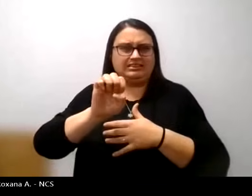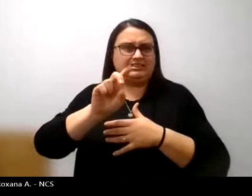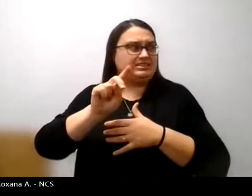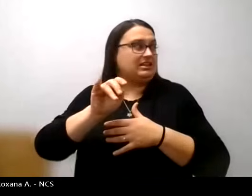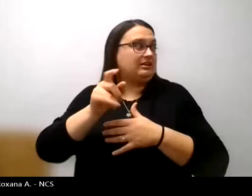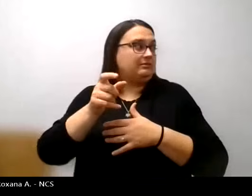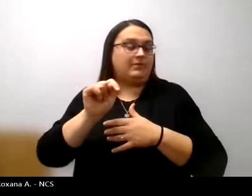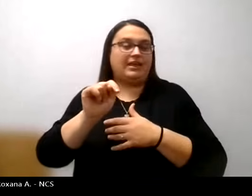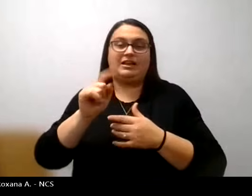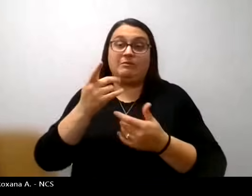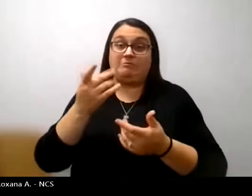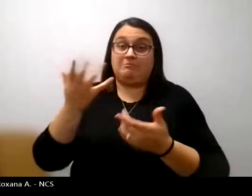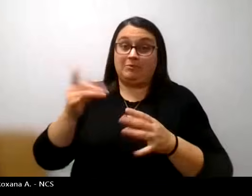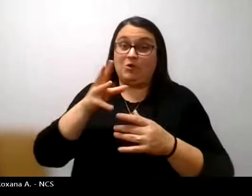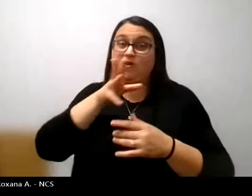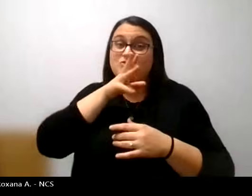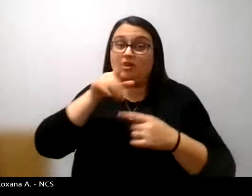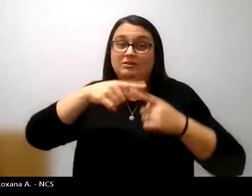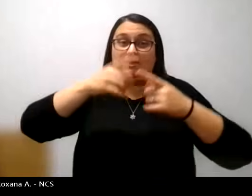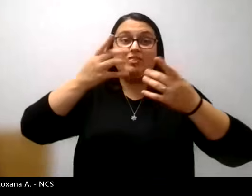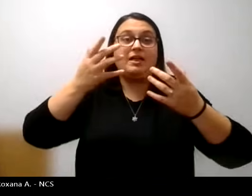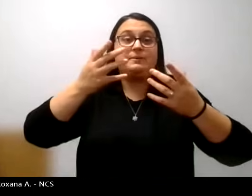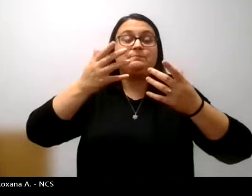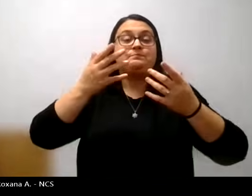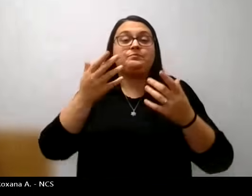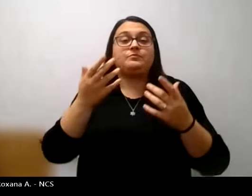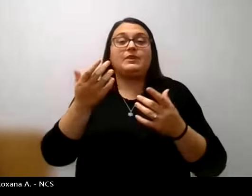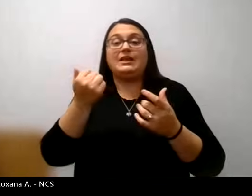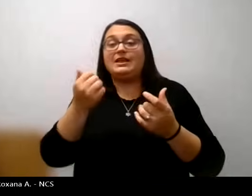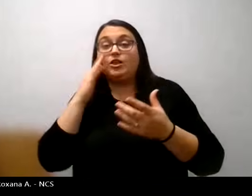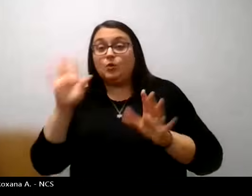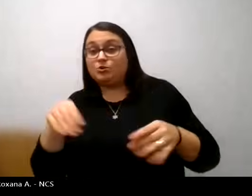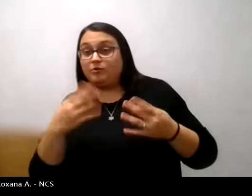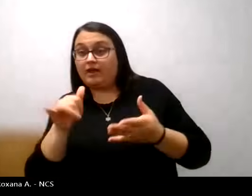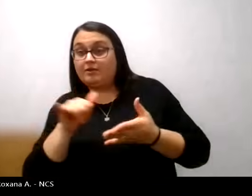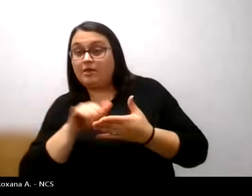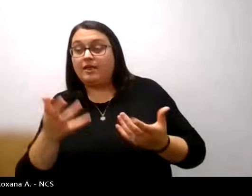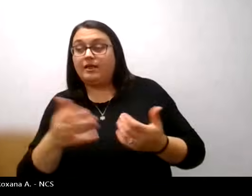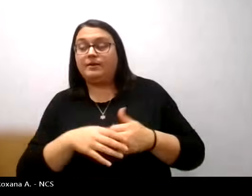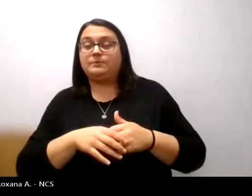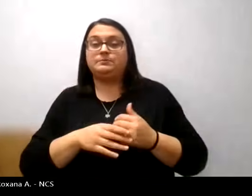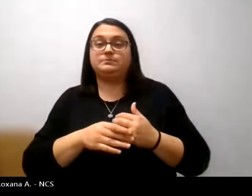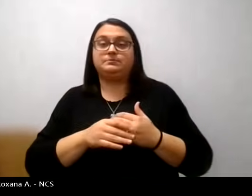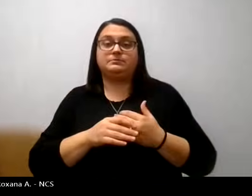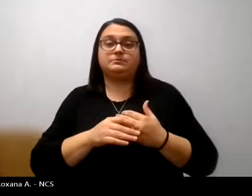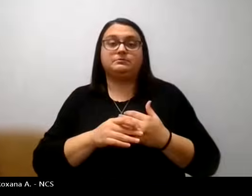you may have touched on that. I don't know if there's any other anything else you want to provide there.